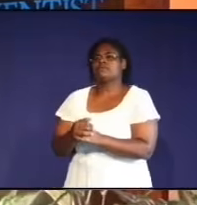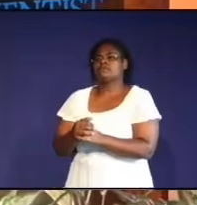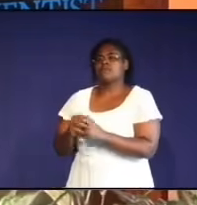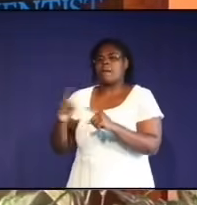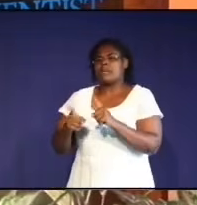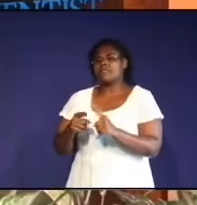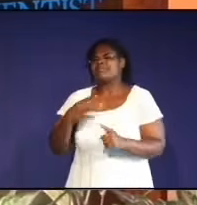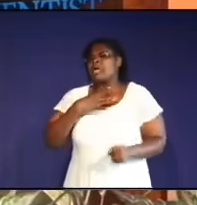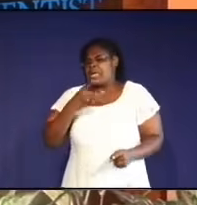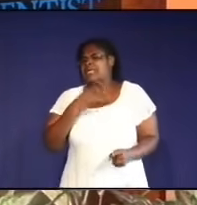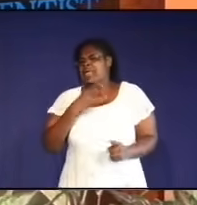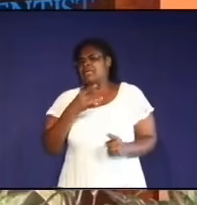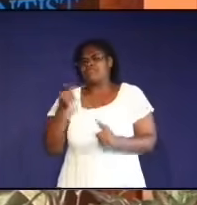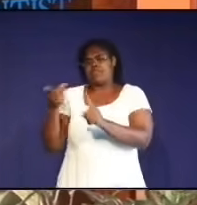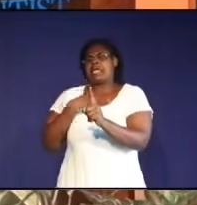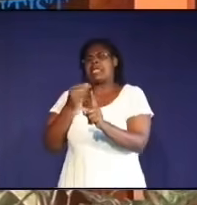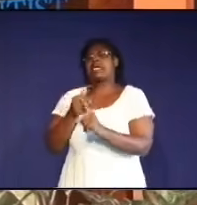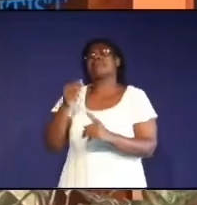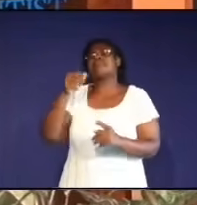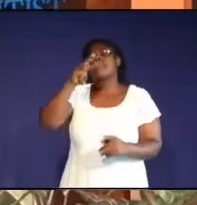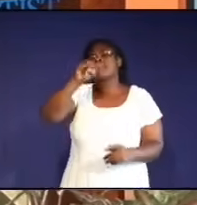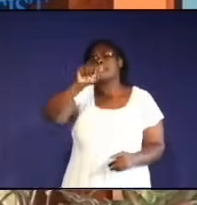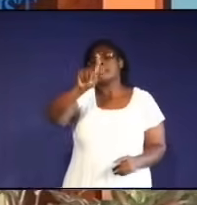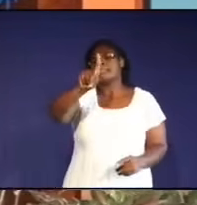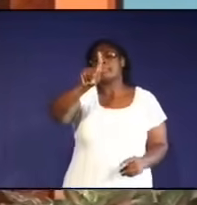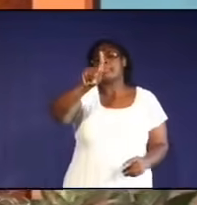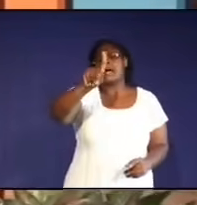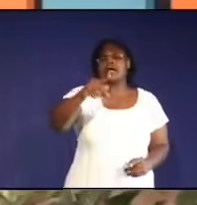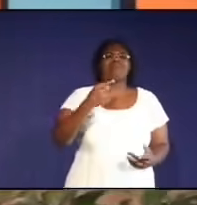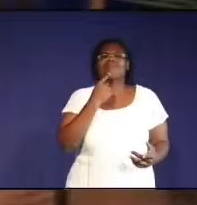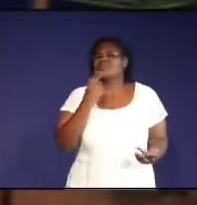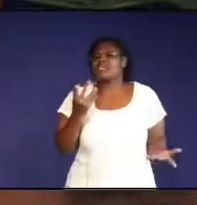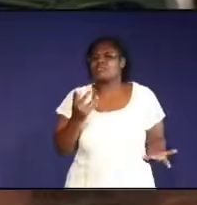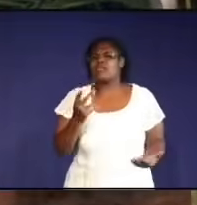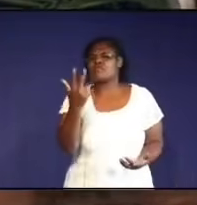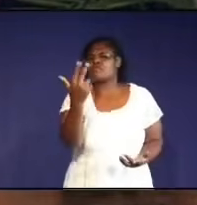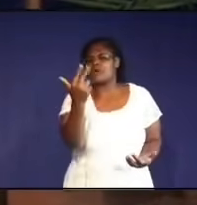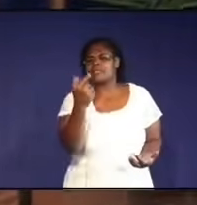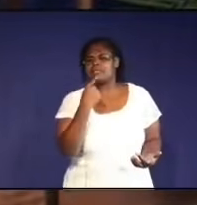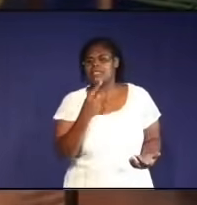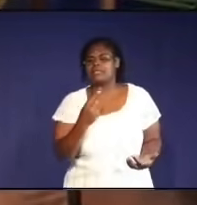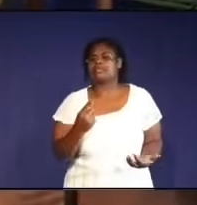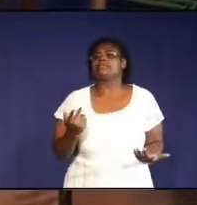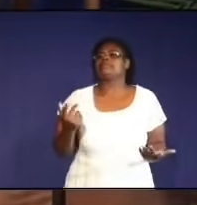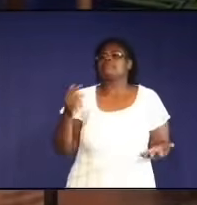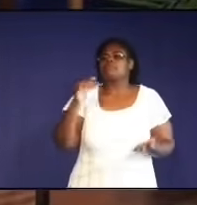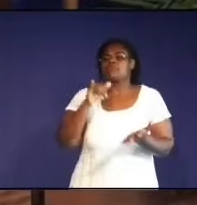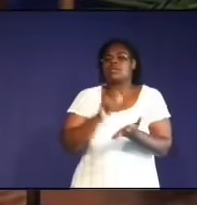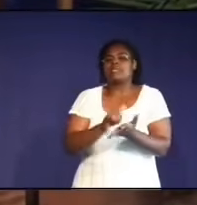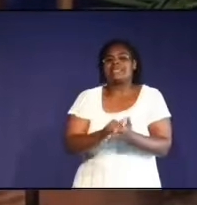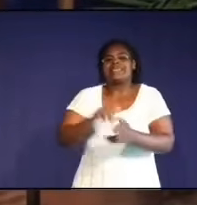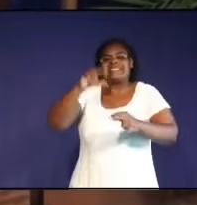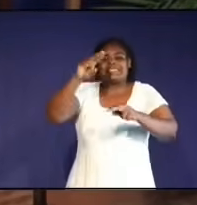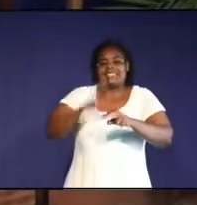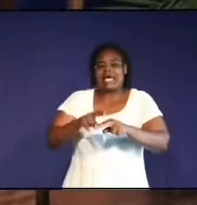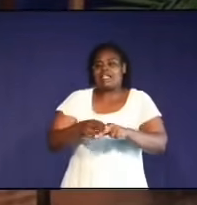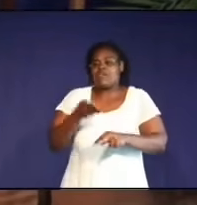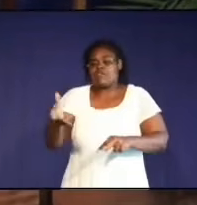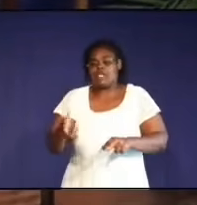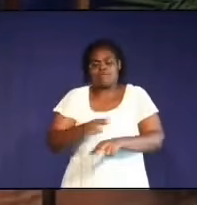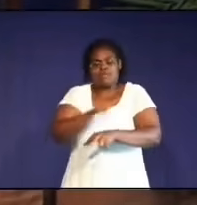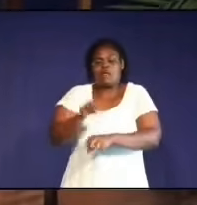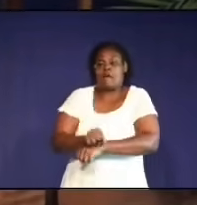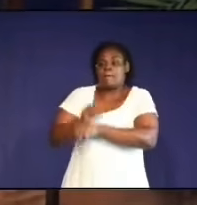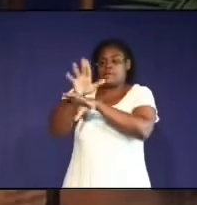love Mark. I love Mark. Mark 13 tells me he sat on Mount Olives